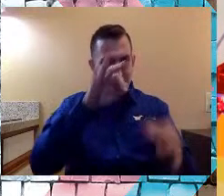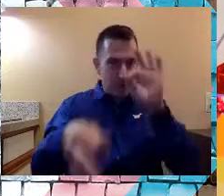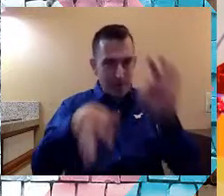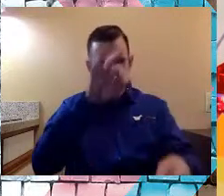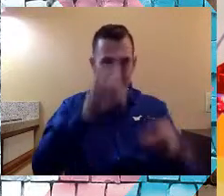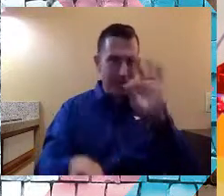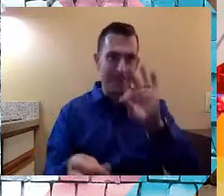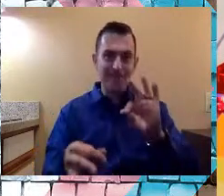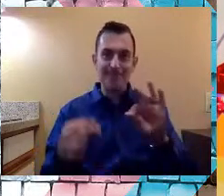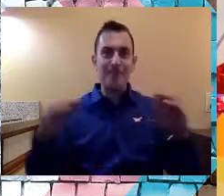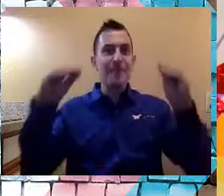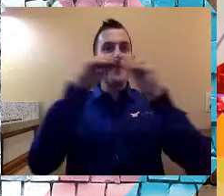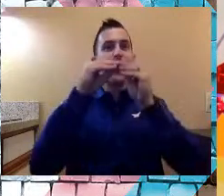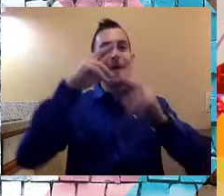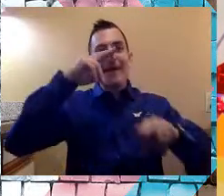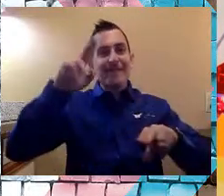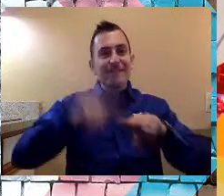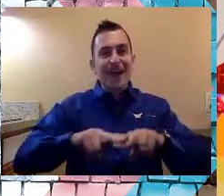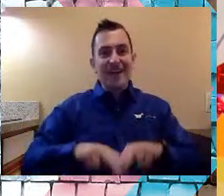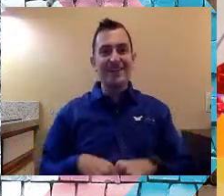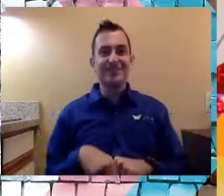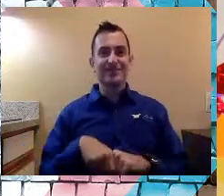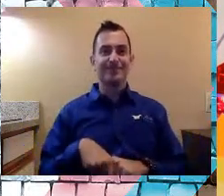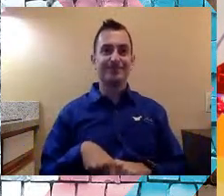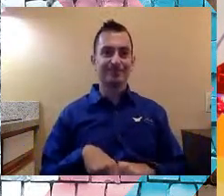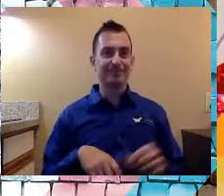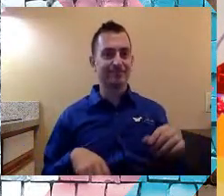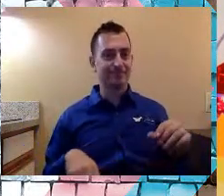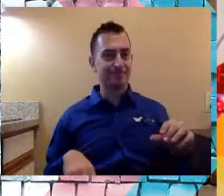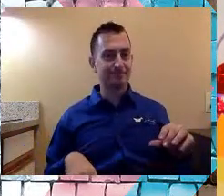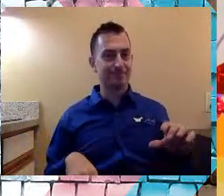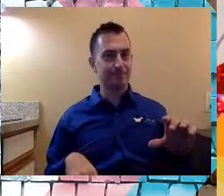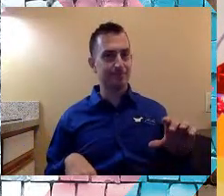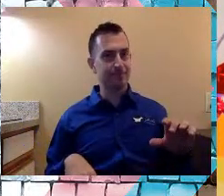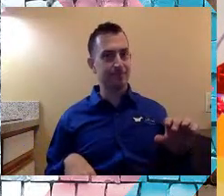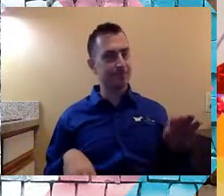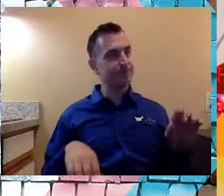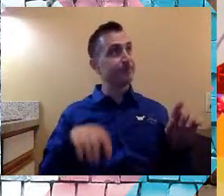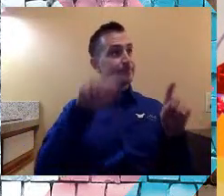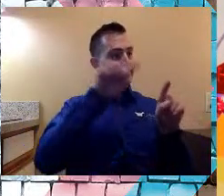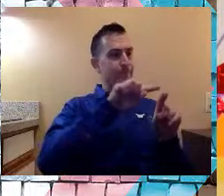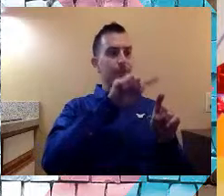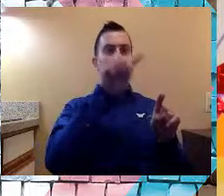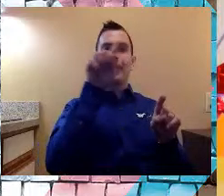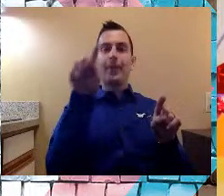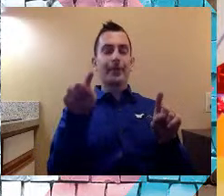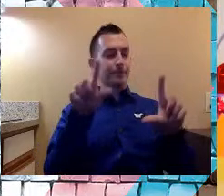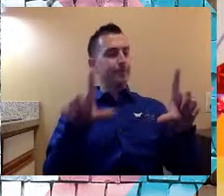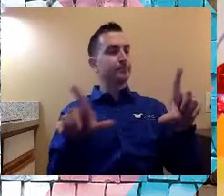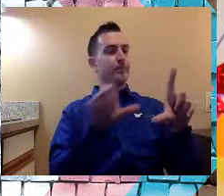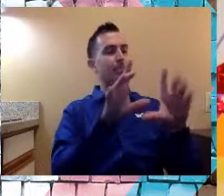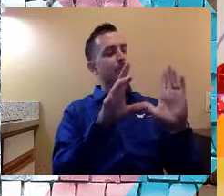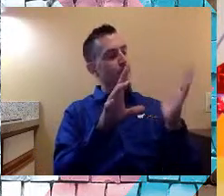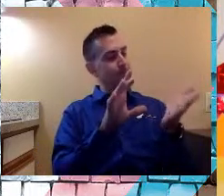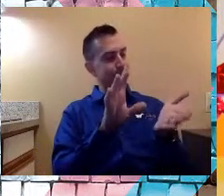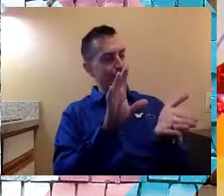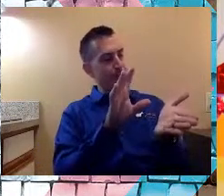And I am sticking the pieces down in my glue